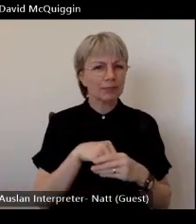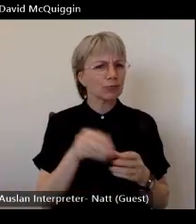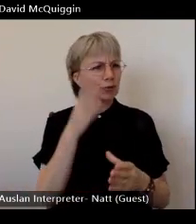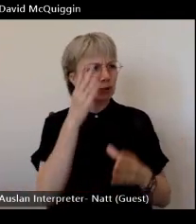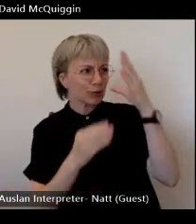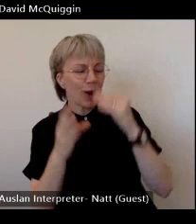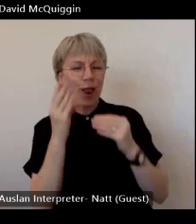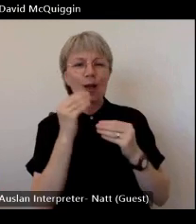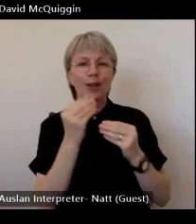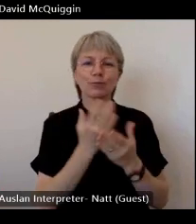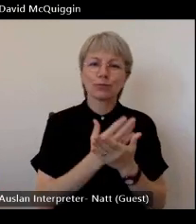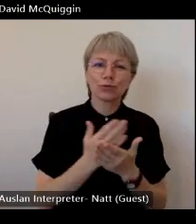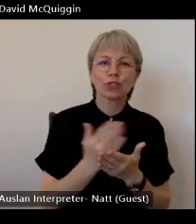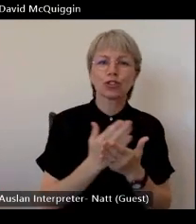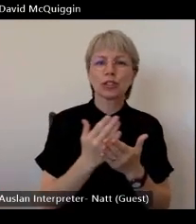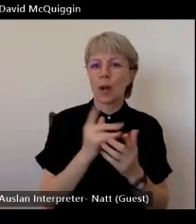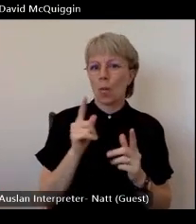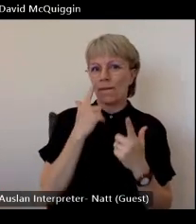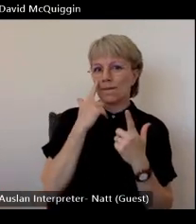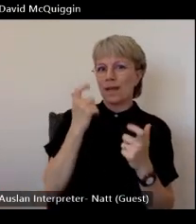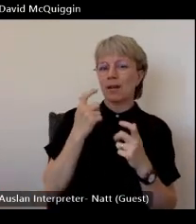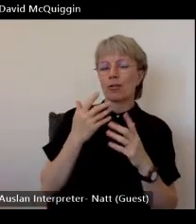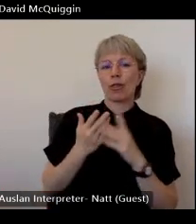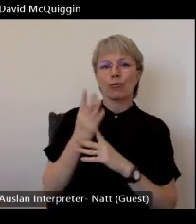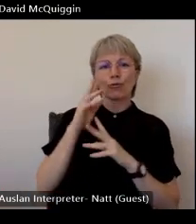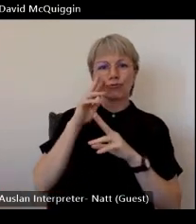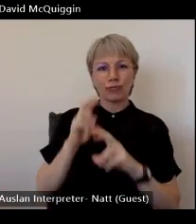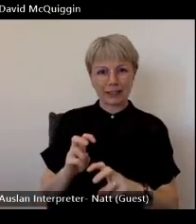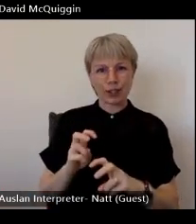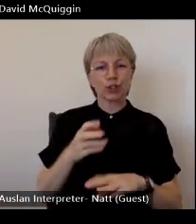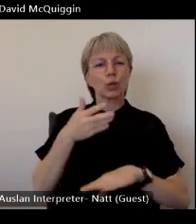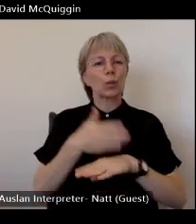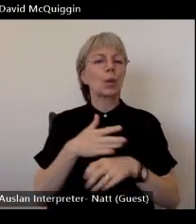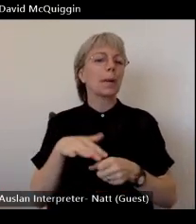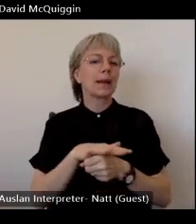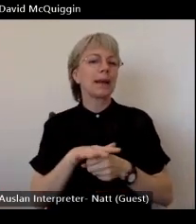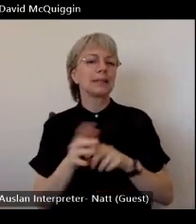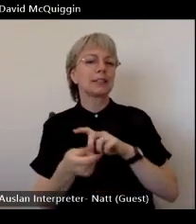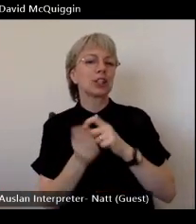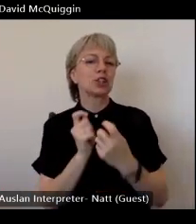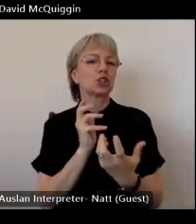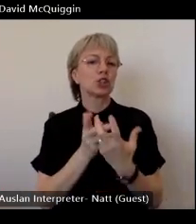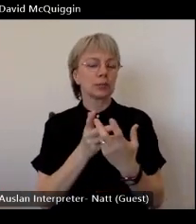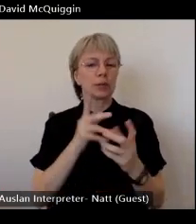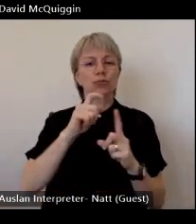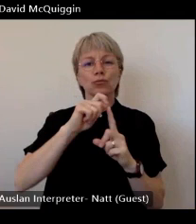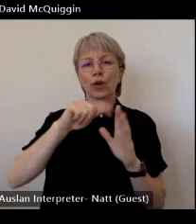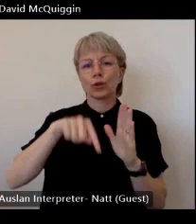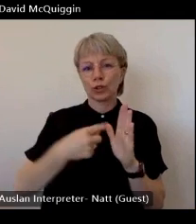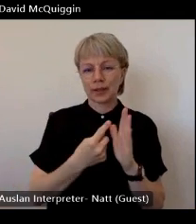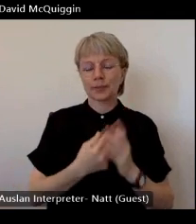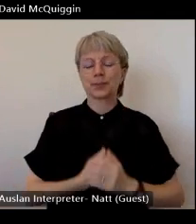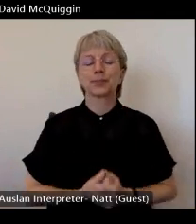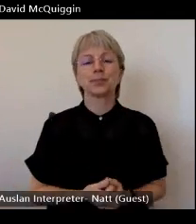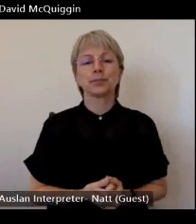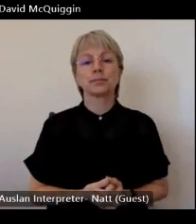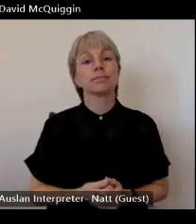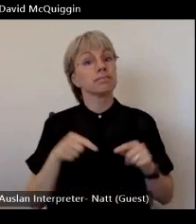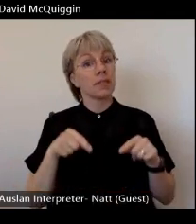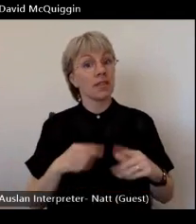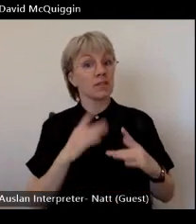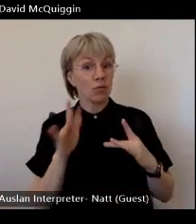preliminary findings from Australian Network on Disability's Workplace Adjustments Research Project. In this webinar, we will be